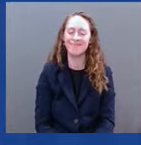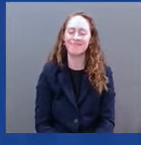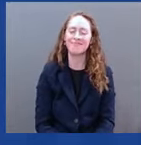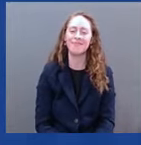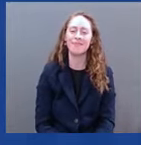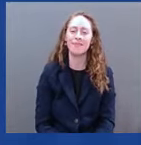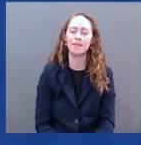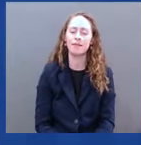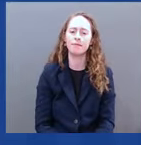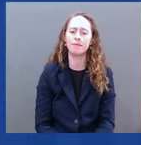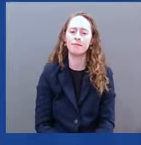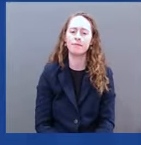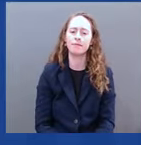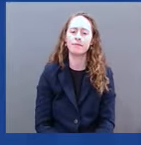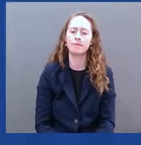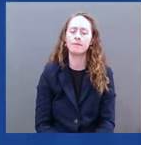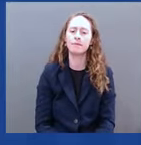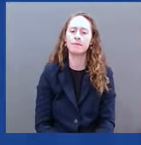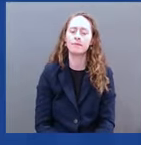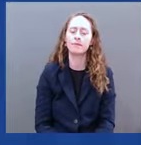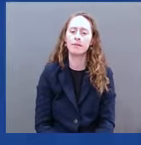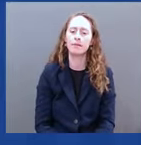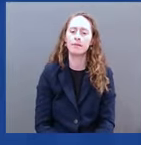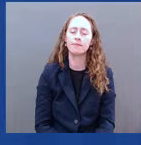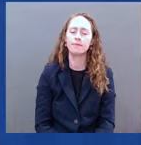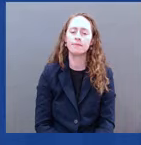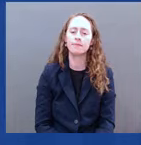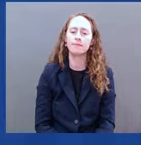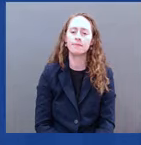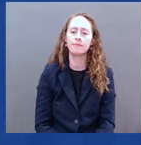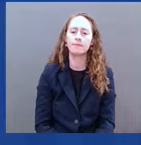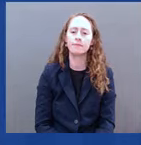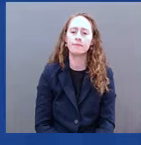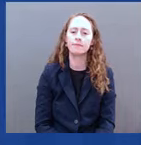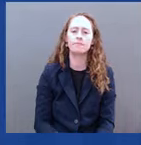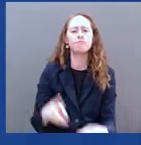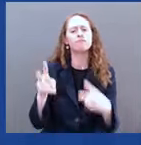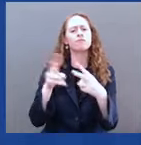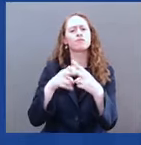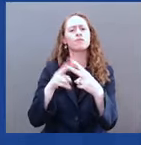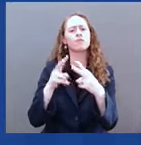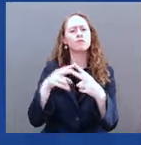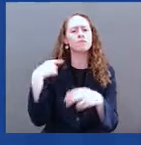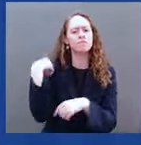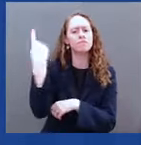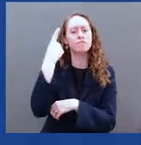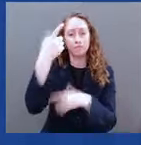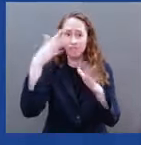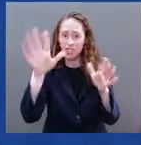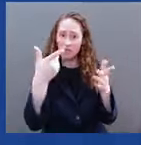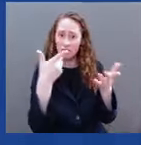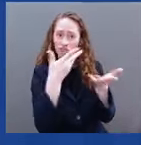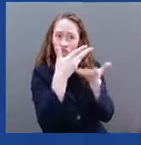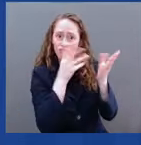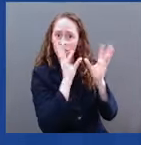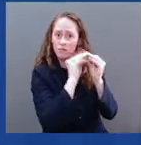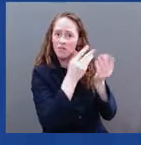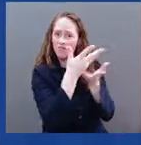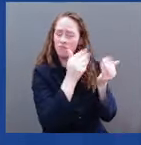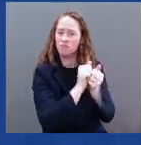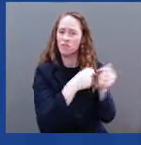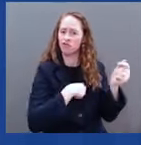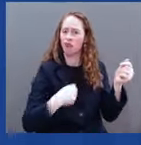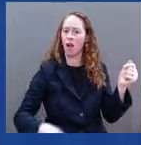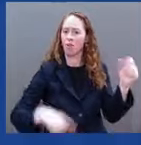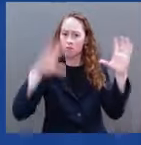conversation with President Xi of China, have you seen any indications of action or lack of action from China that has led you to